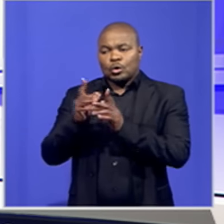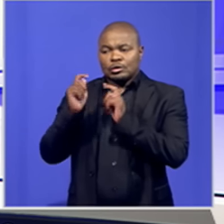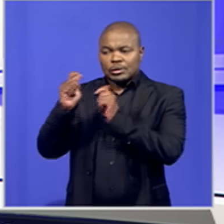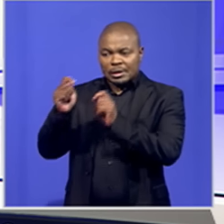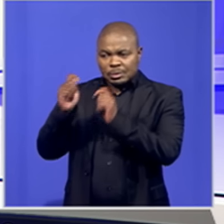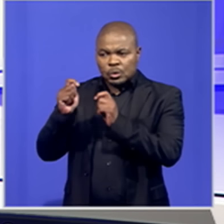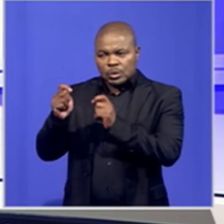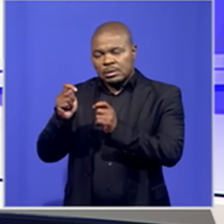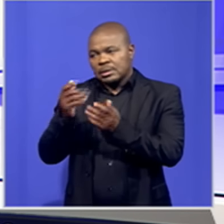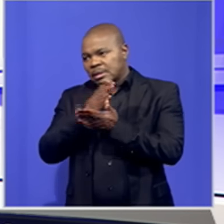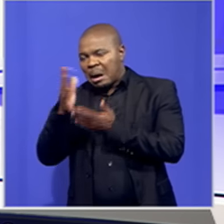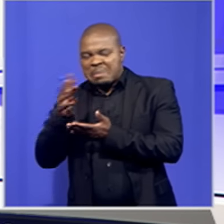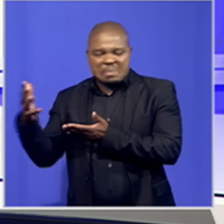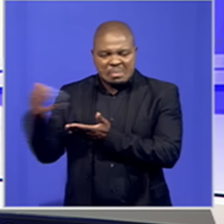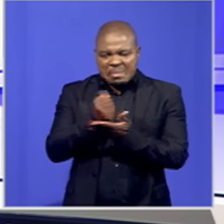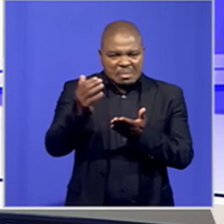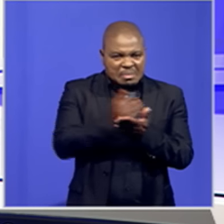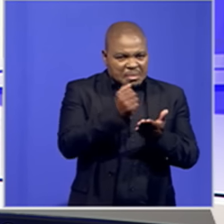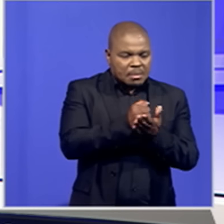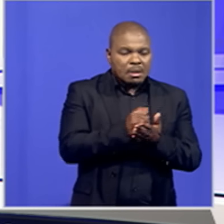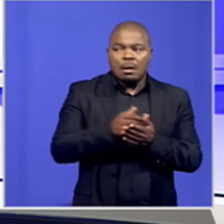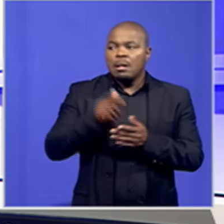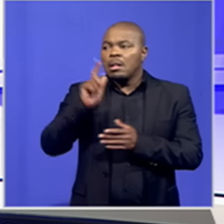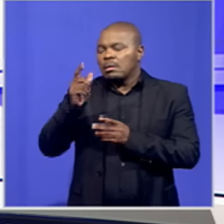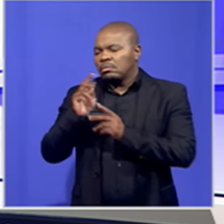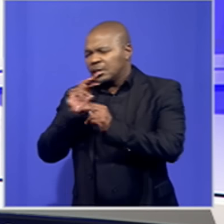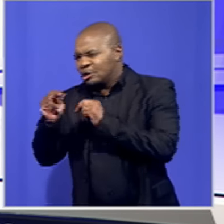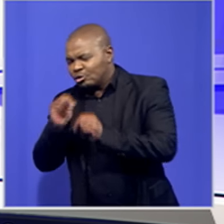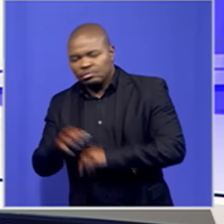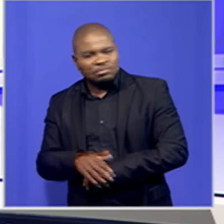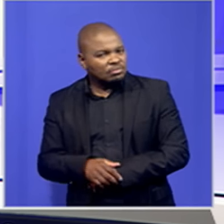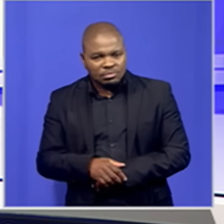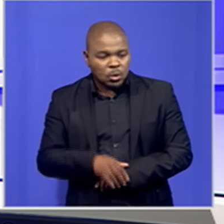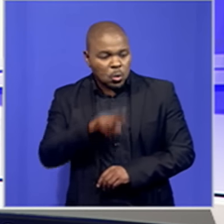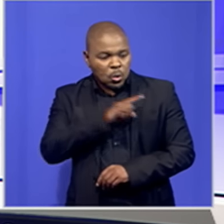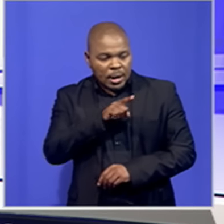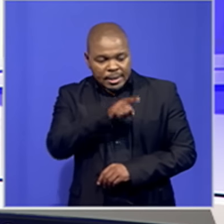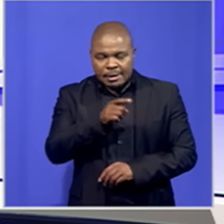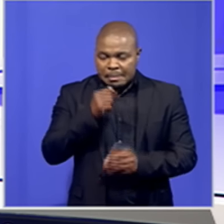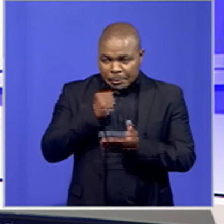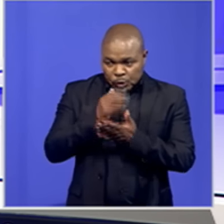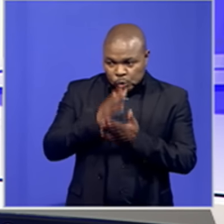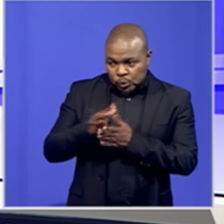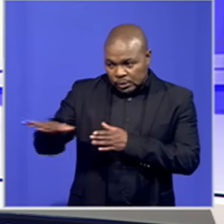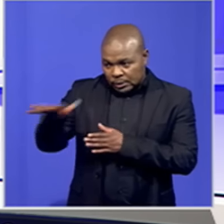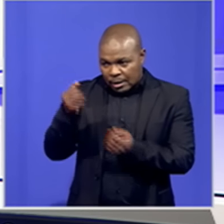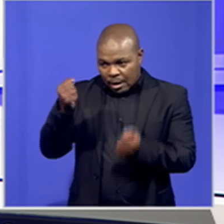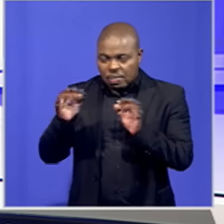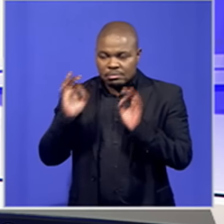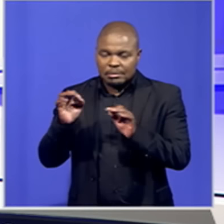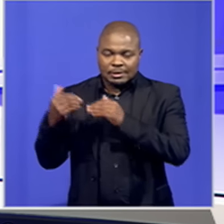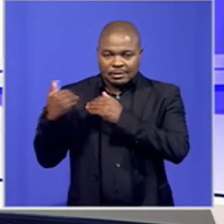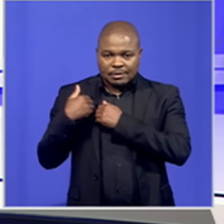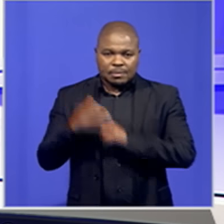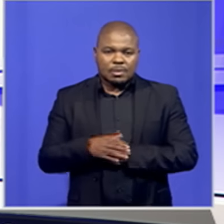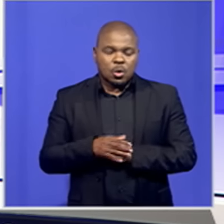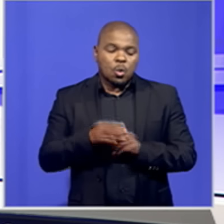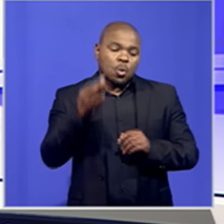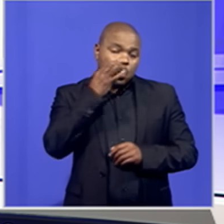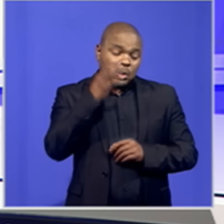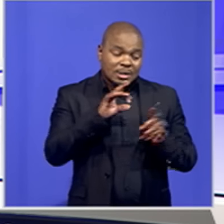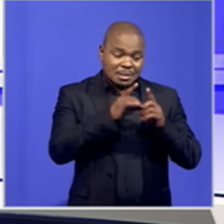di thopilweng mo letsholong la go ka netefatsa fa dipalangwa tse di rwalang bana di babalesegile. A re lefapha la gagwe le dira ka natla go